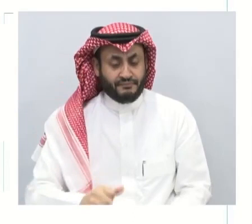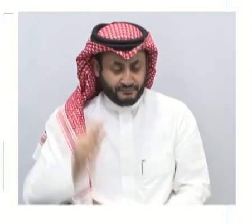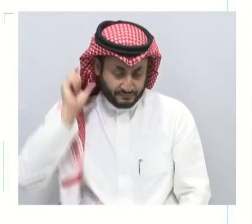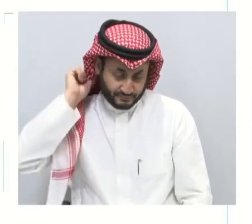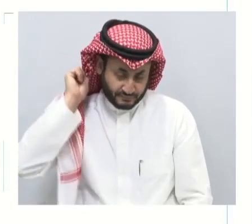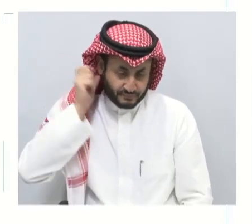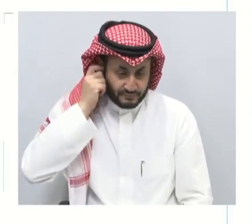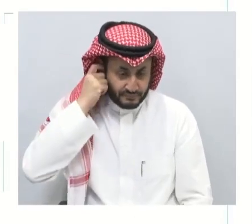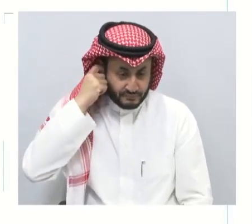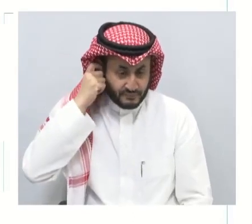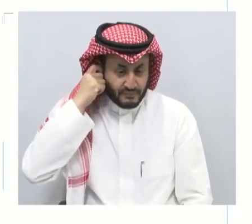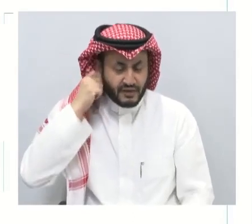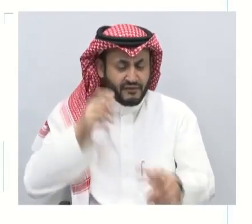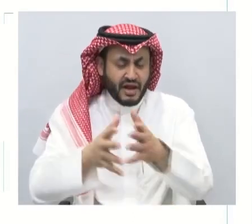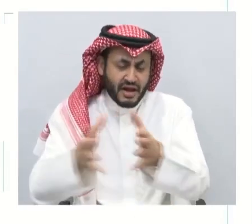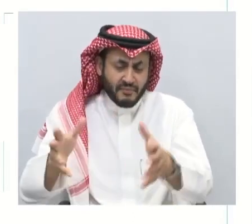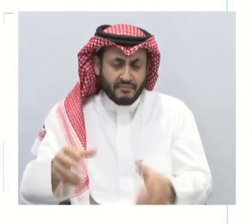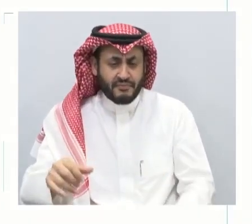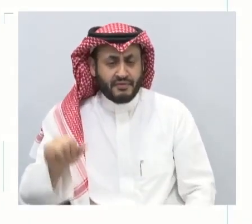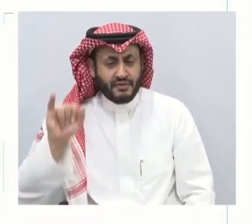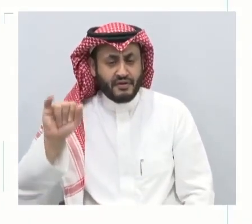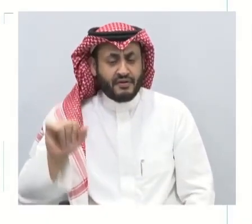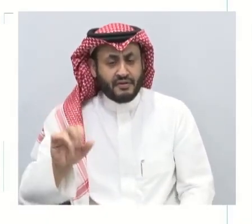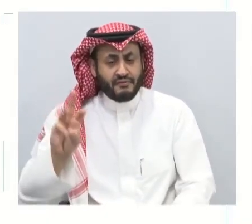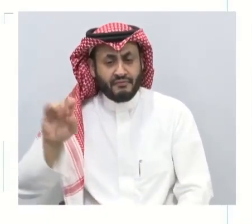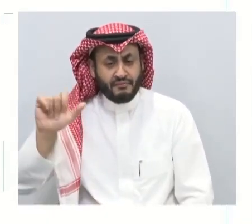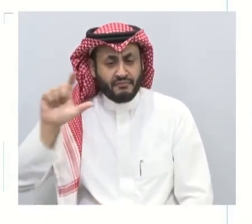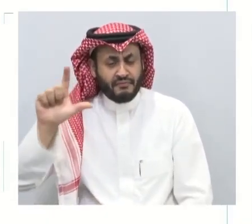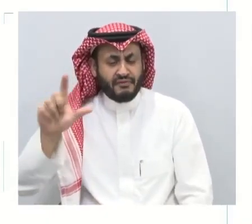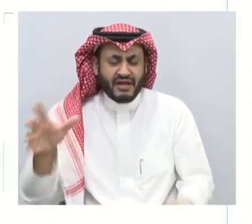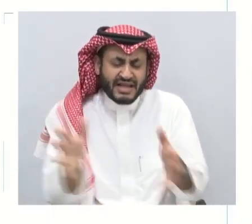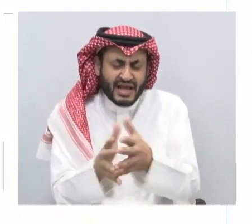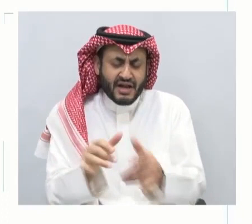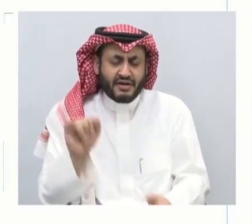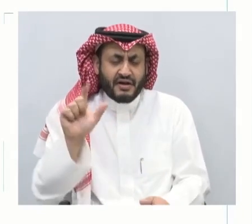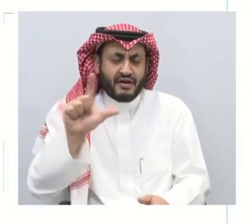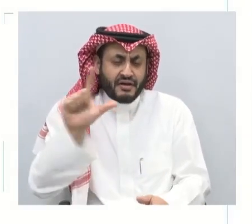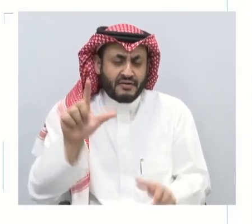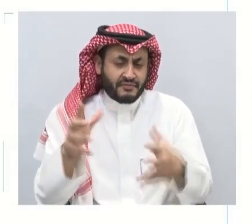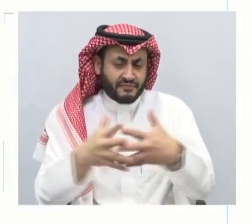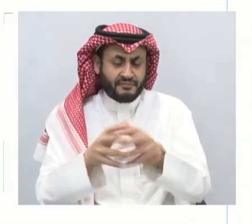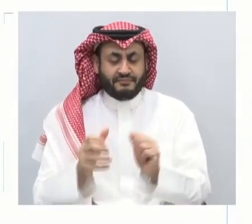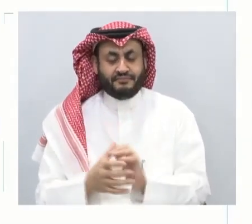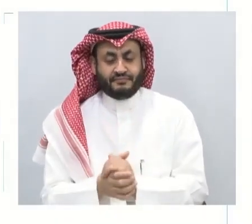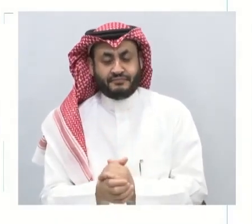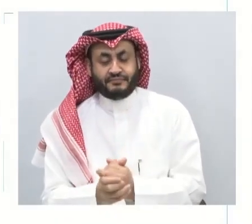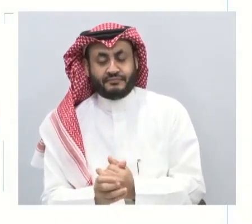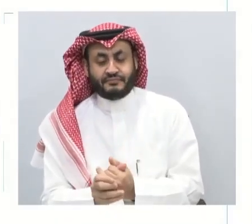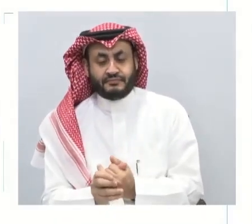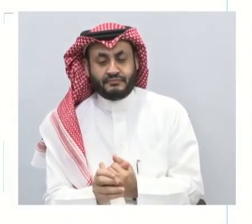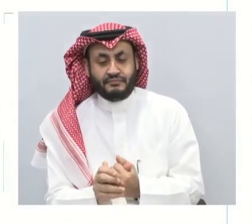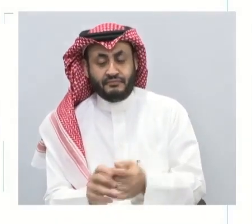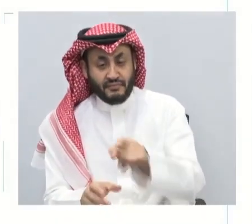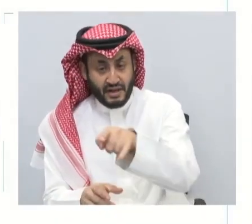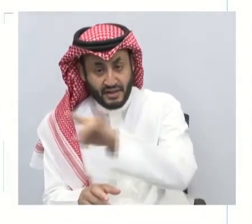will, it will, we will, and they will. Okay, in the negative form, you can say, I